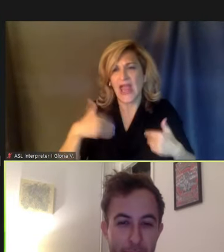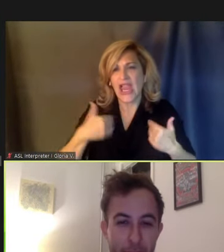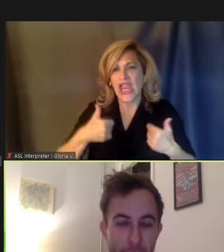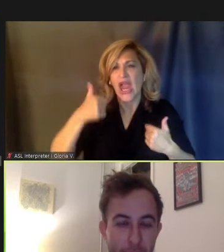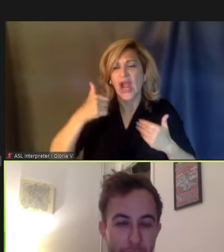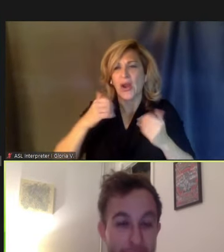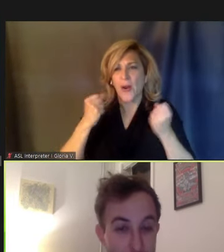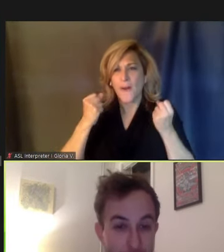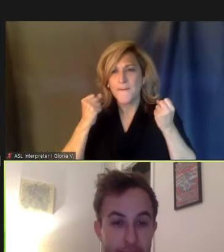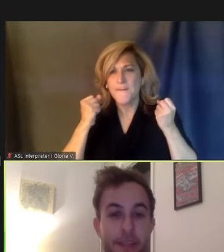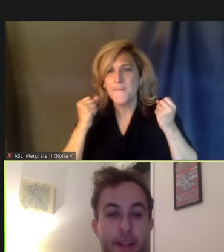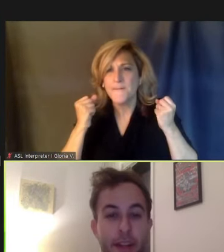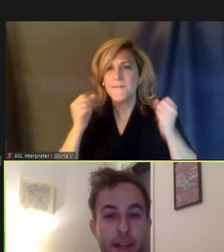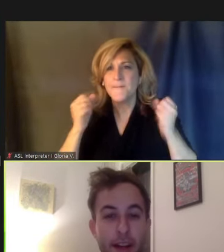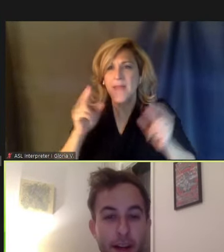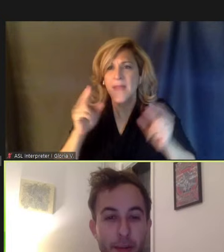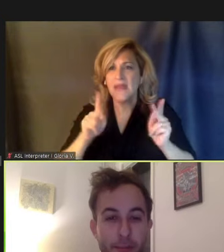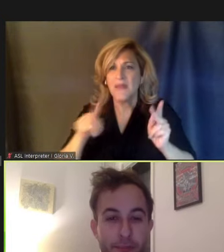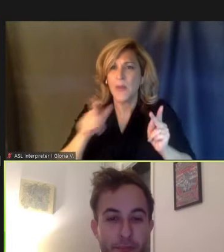lot of the people who call into these meetings,